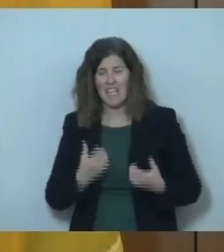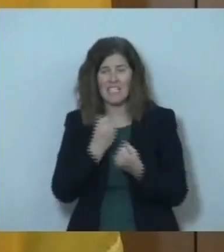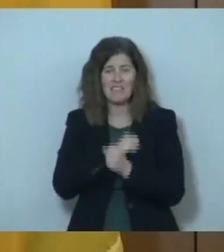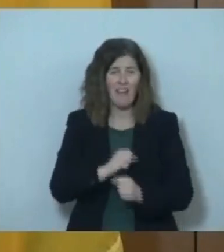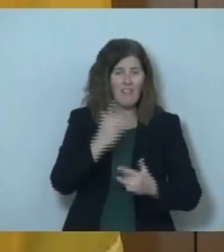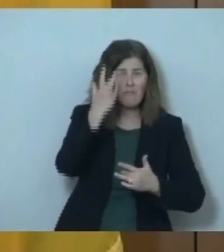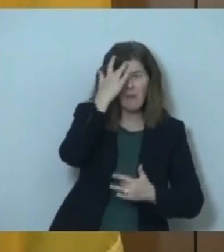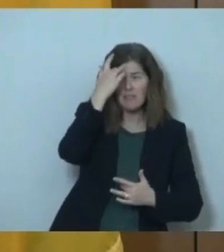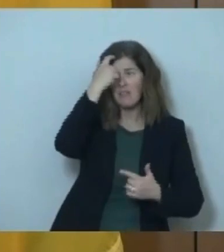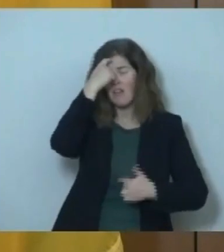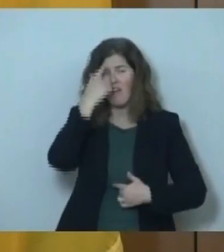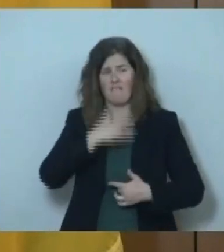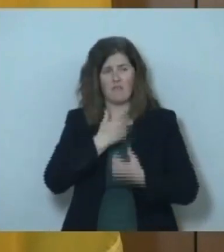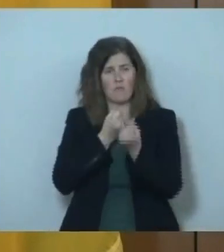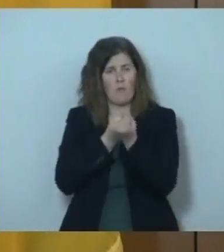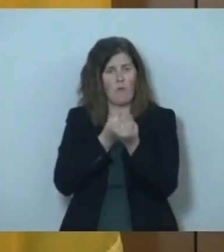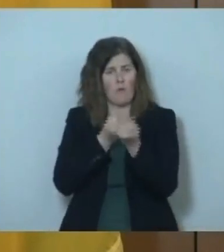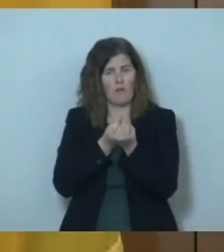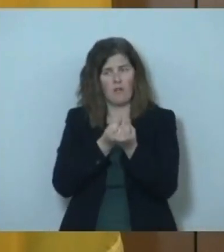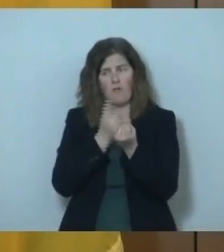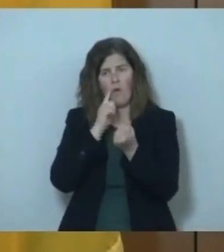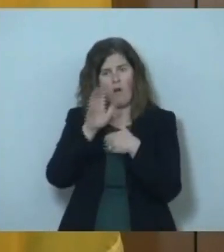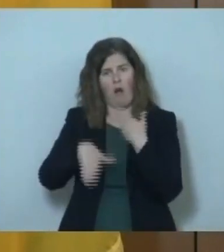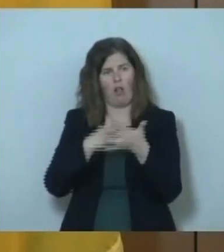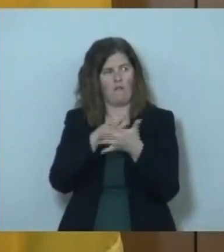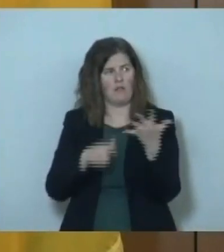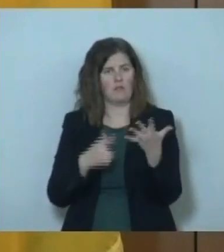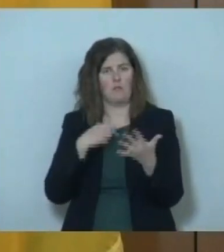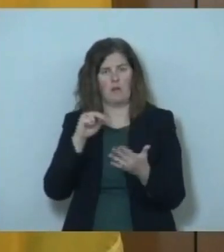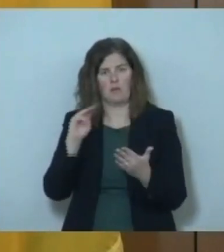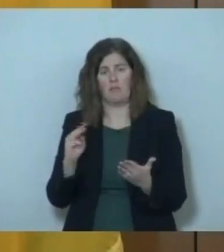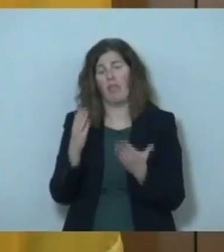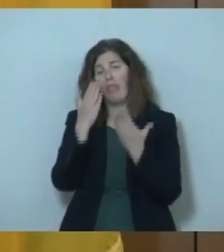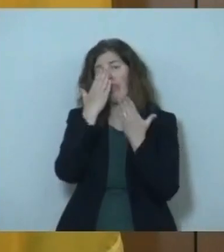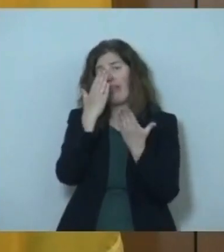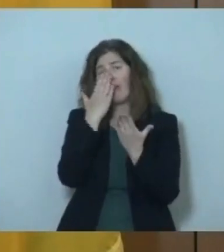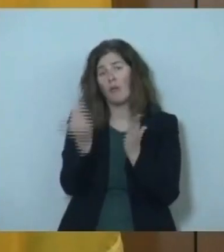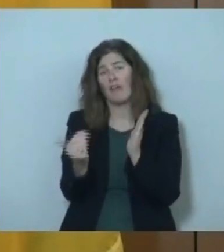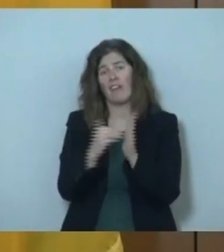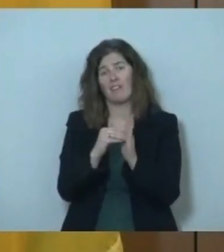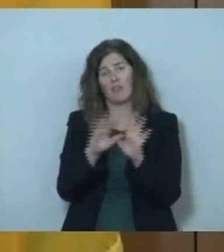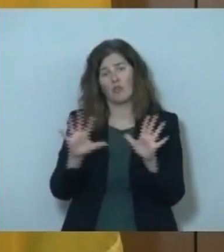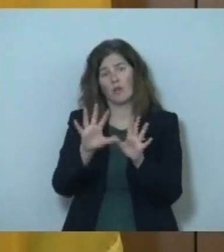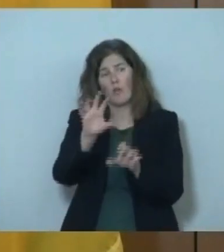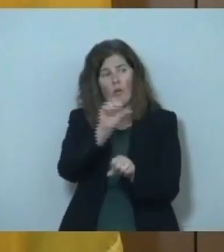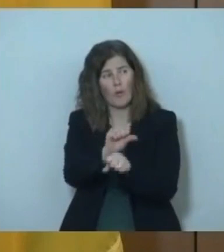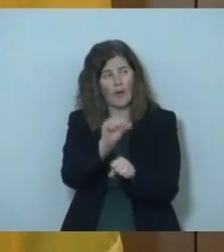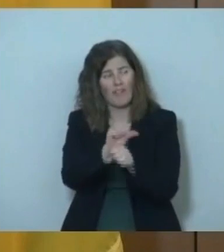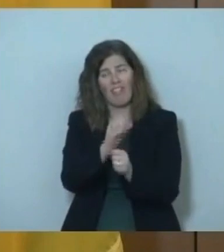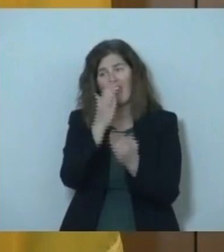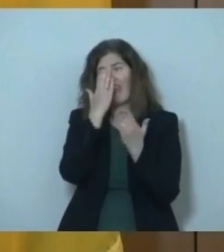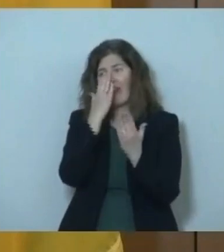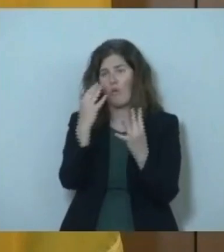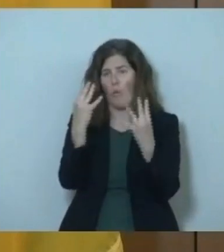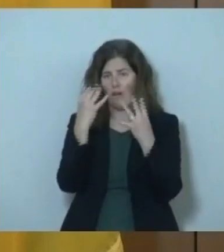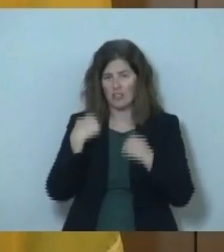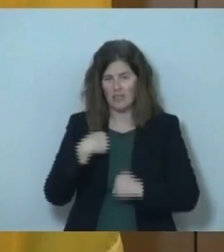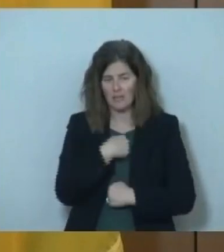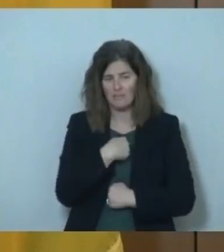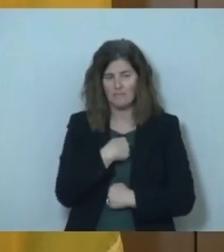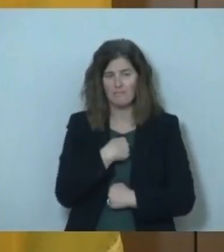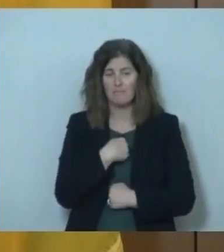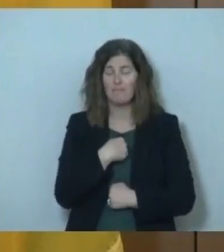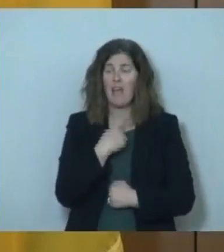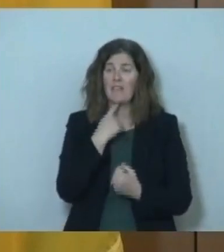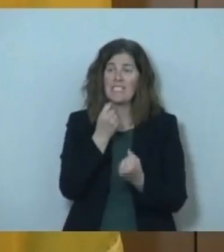supported in every context to the highest degree possible. Thank you again for doing what you're doing. Thank you for tuning in. Have